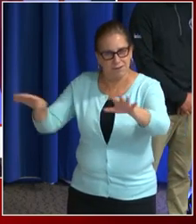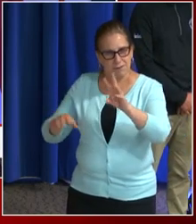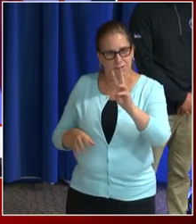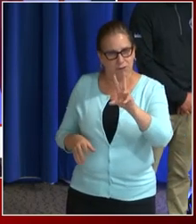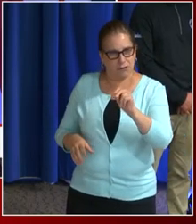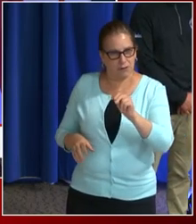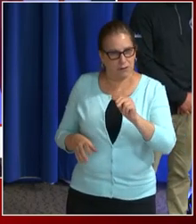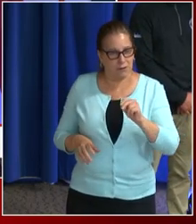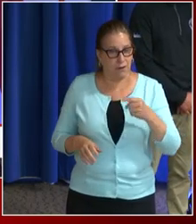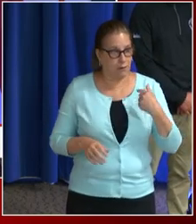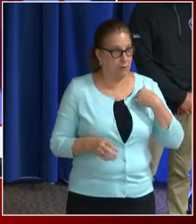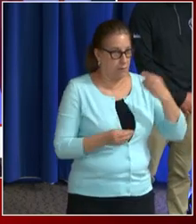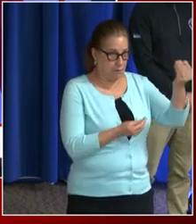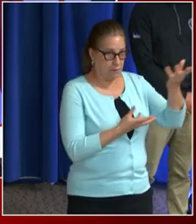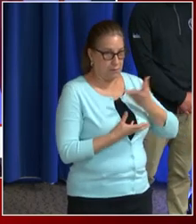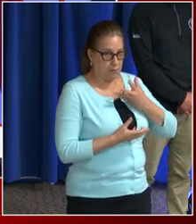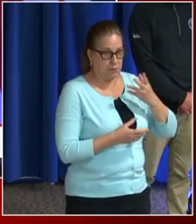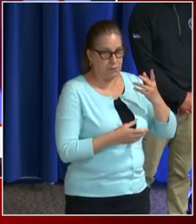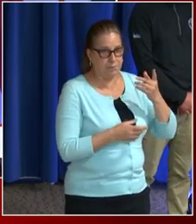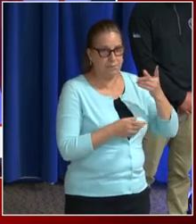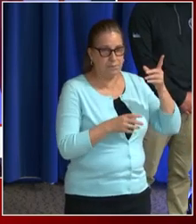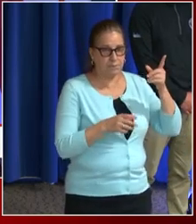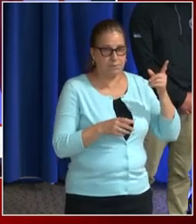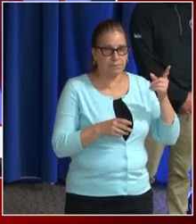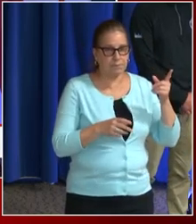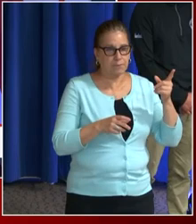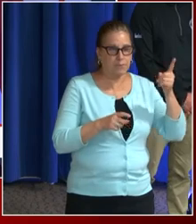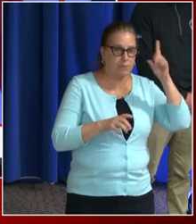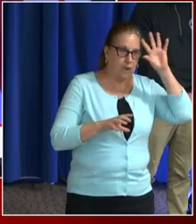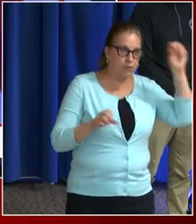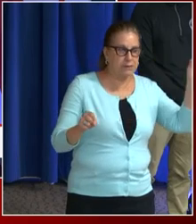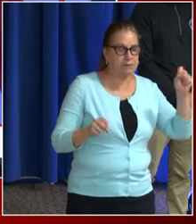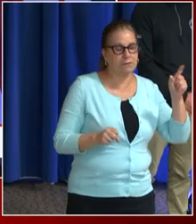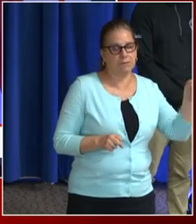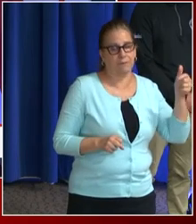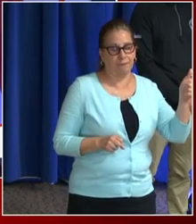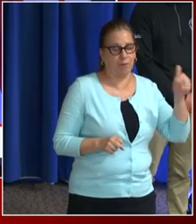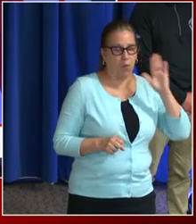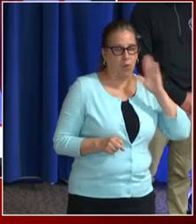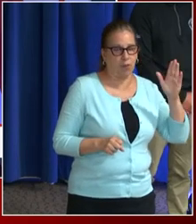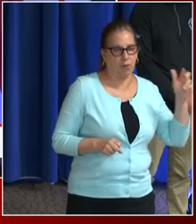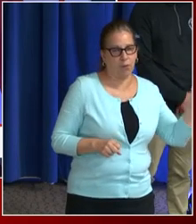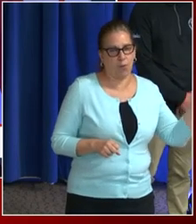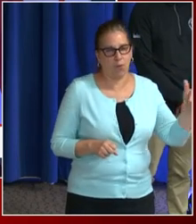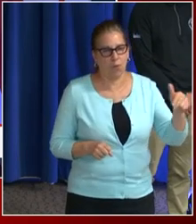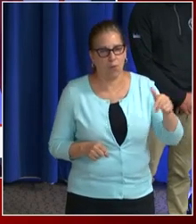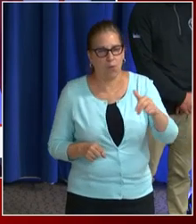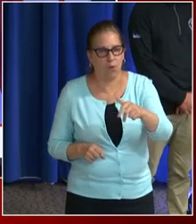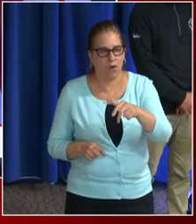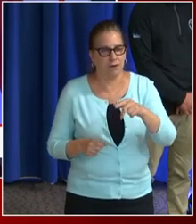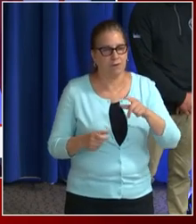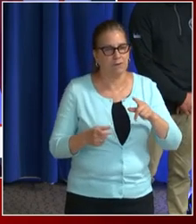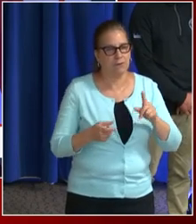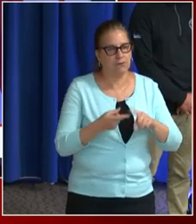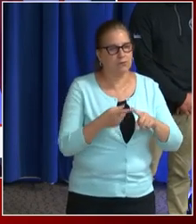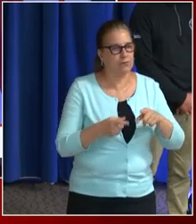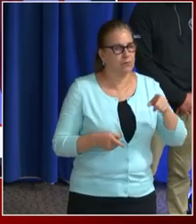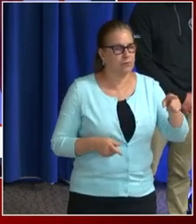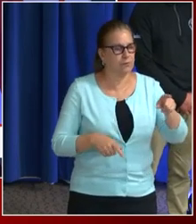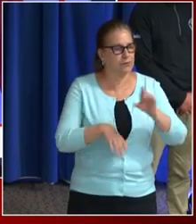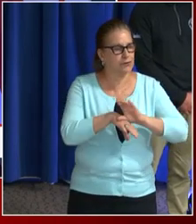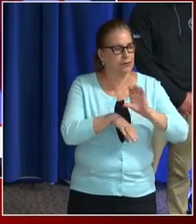a presidential movement in the area. The Metropolitan Police Department did not participate in that